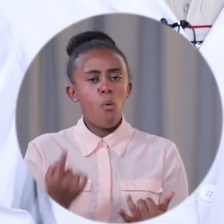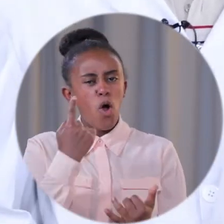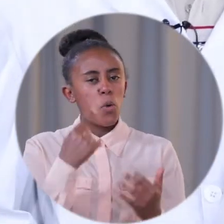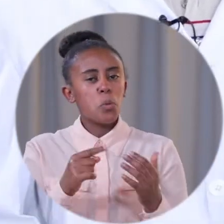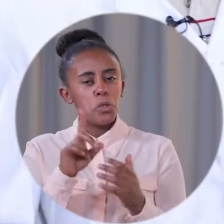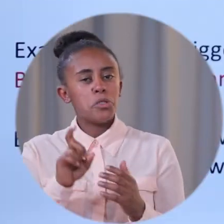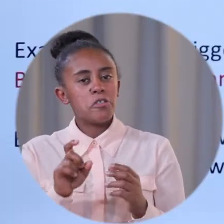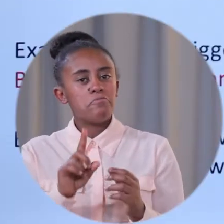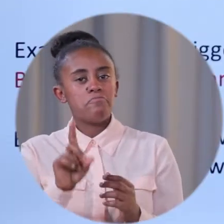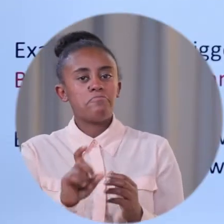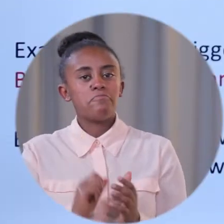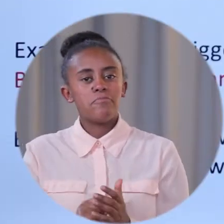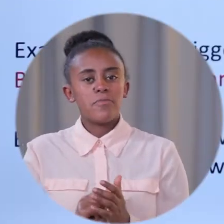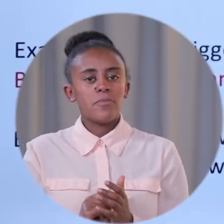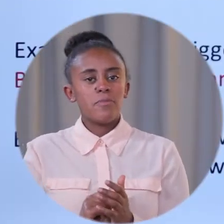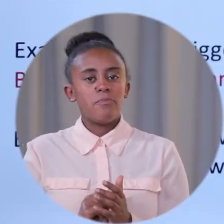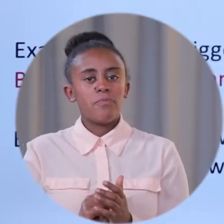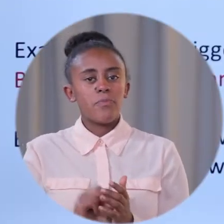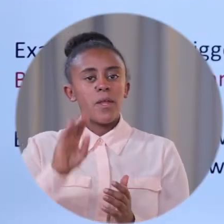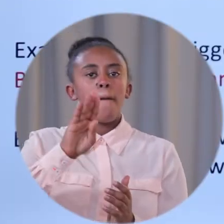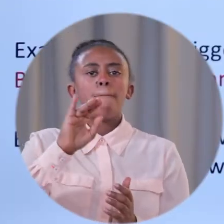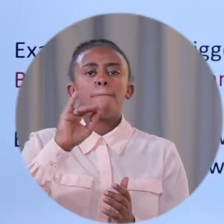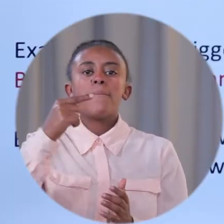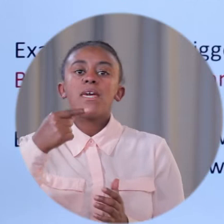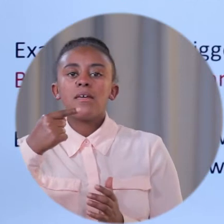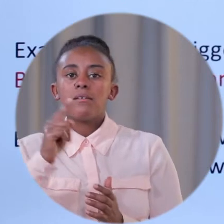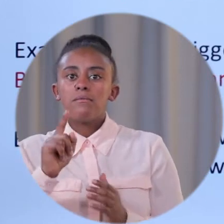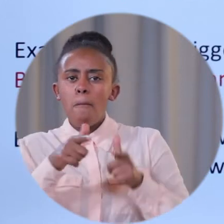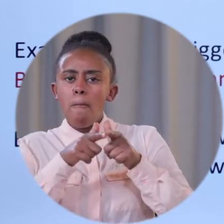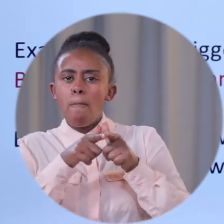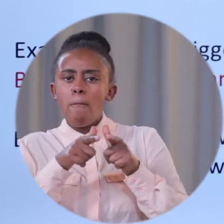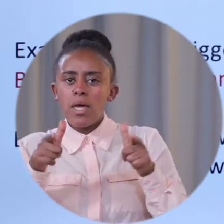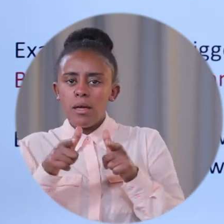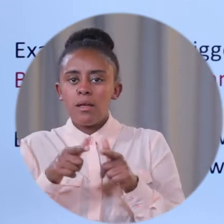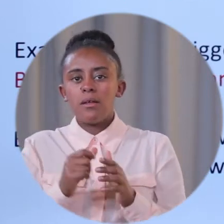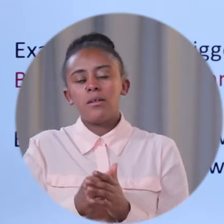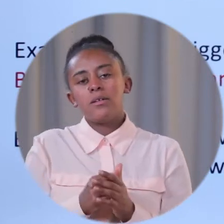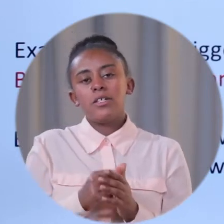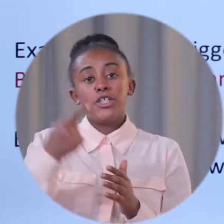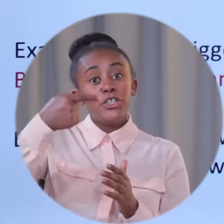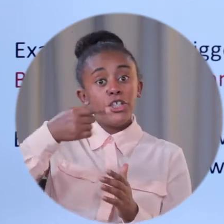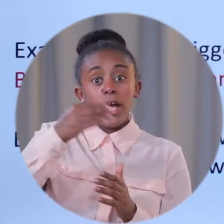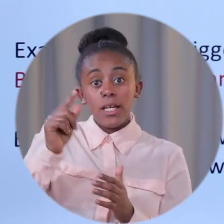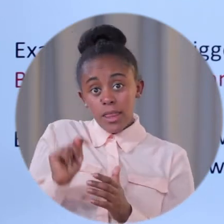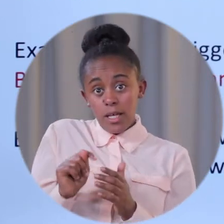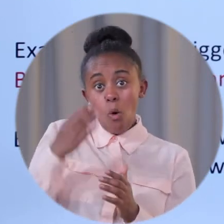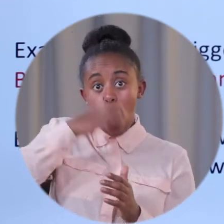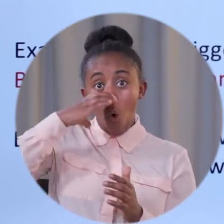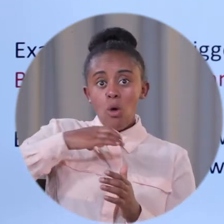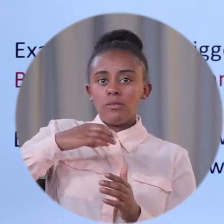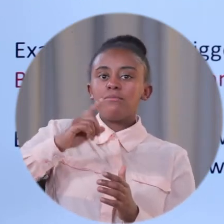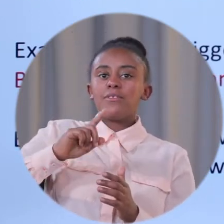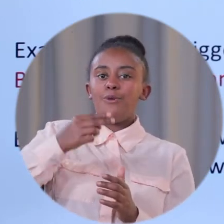question. Here, big, hot, the last letter G and T are repeated or